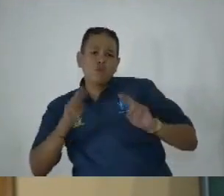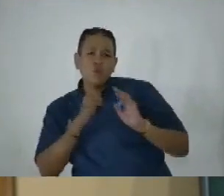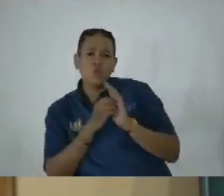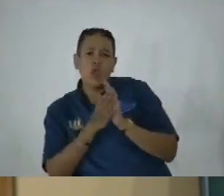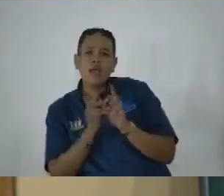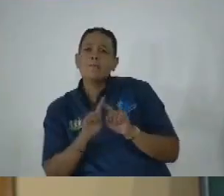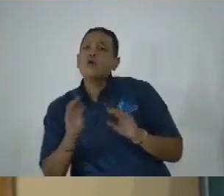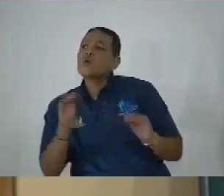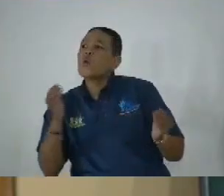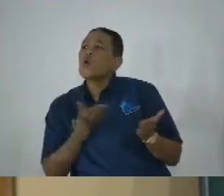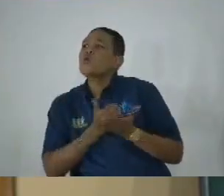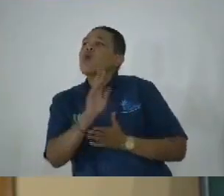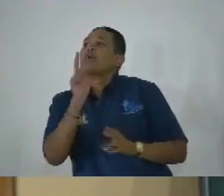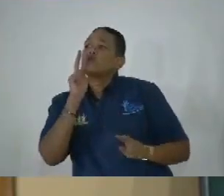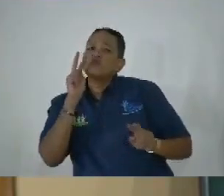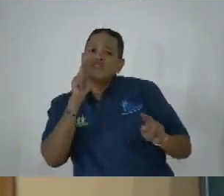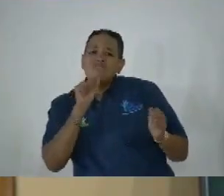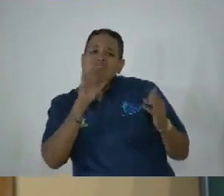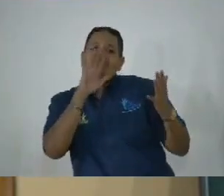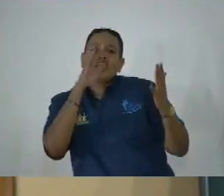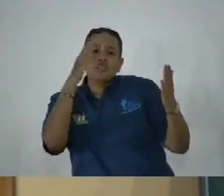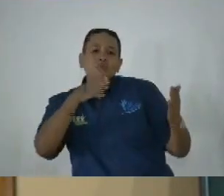right to face your accuser.